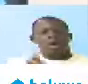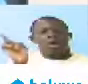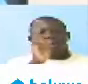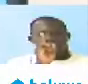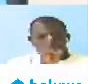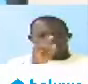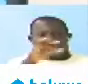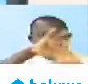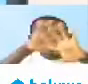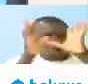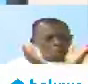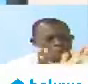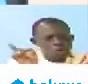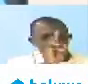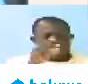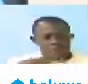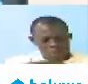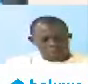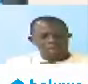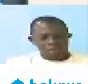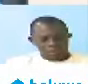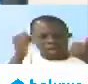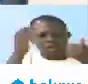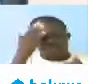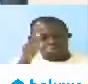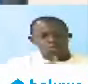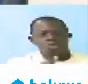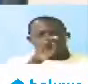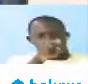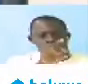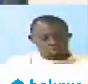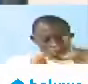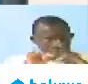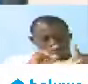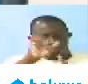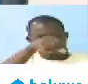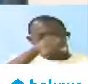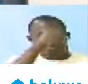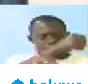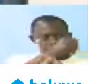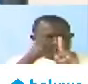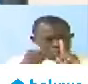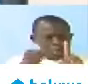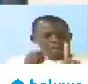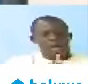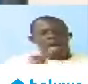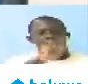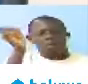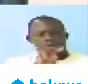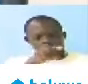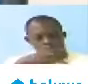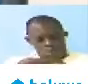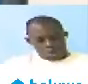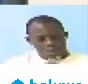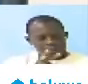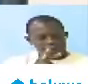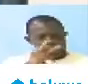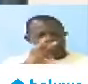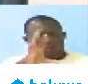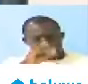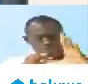want to establish is that you have discussed your situation, your case, and what you're going to talk about to